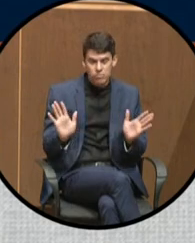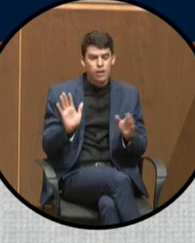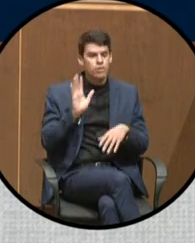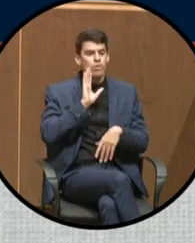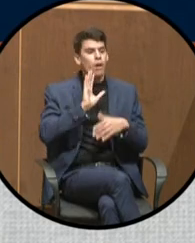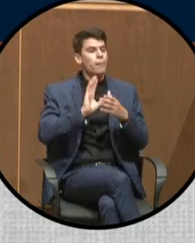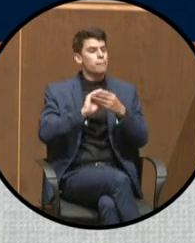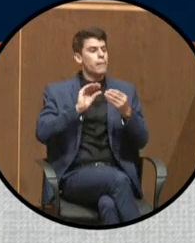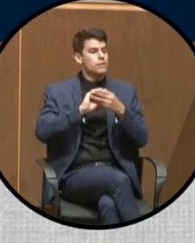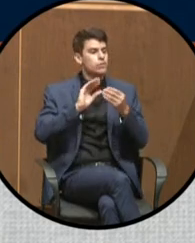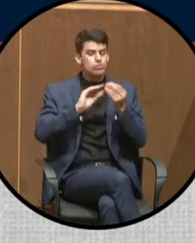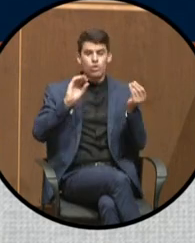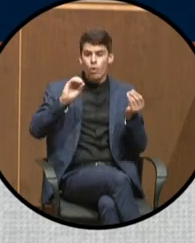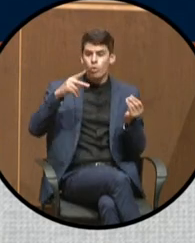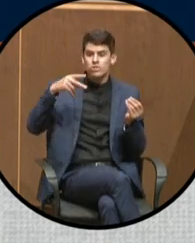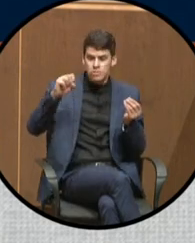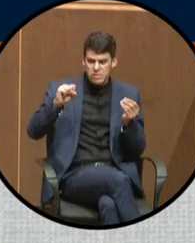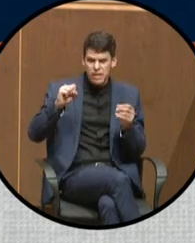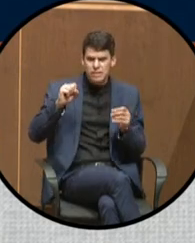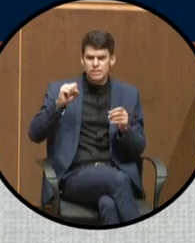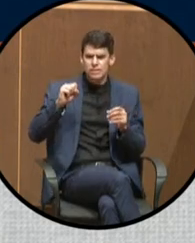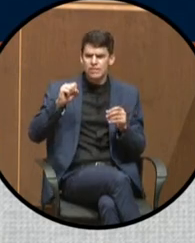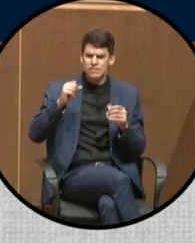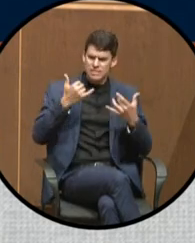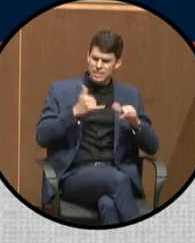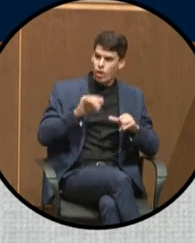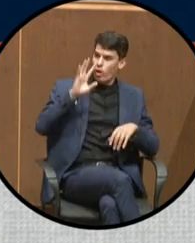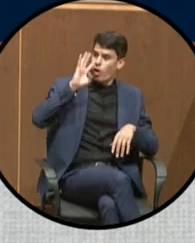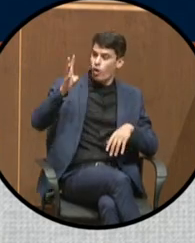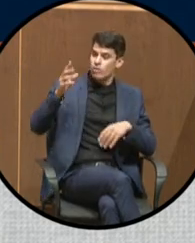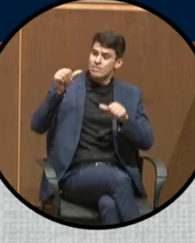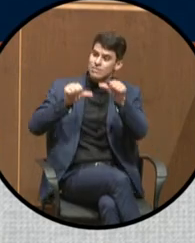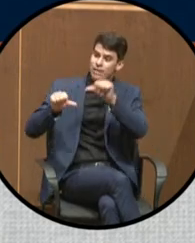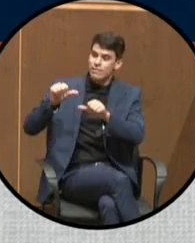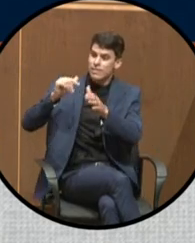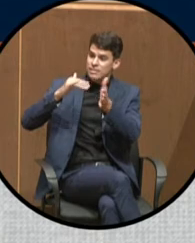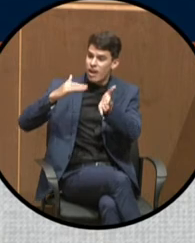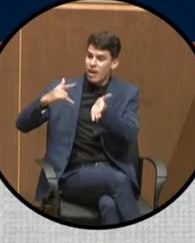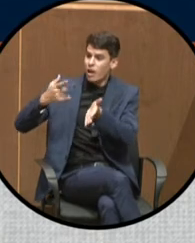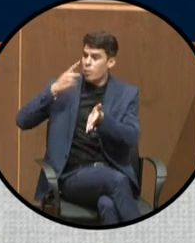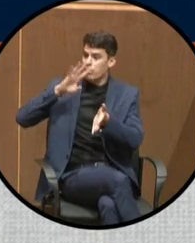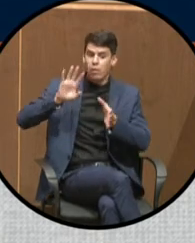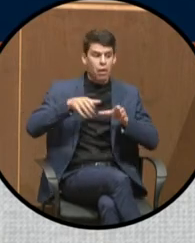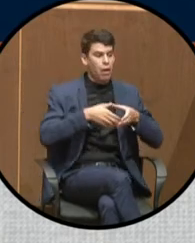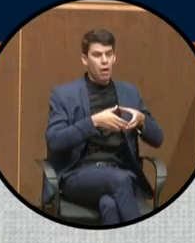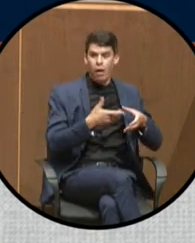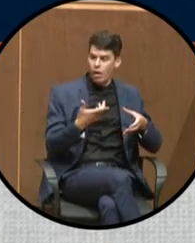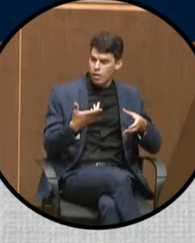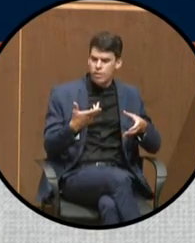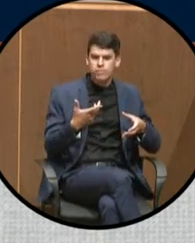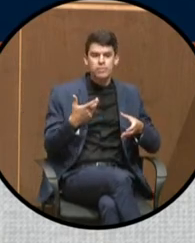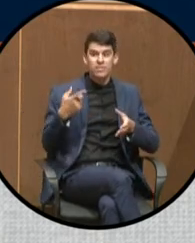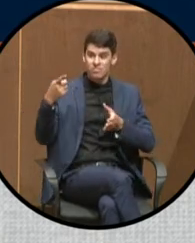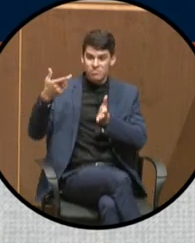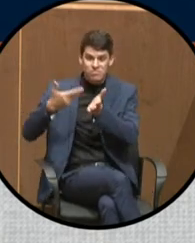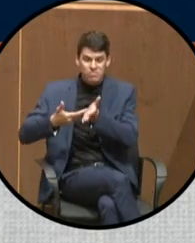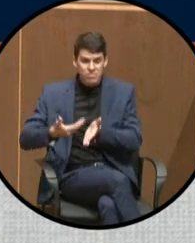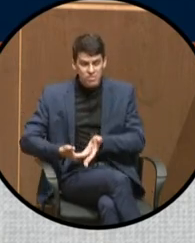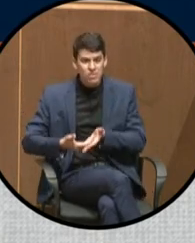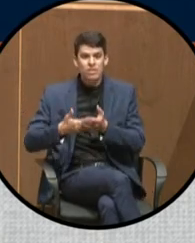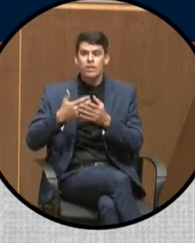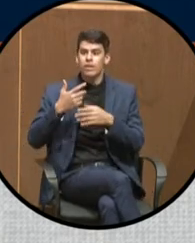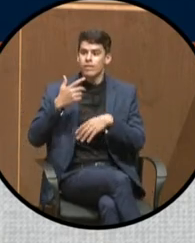A message that the Orange County Public Schools can ignore all scientific study and show that vaccines protect individuals